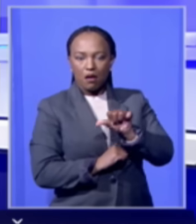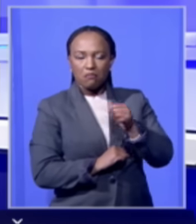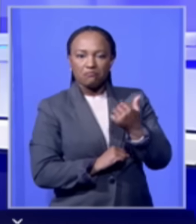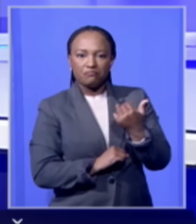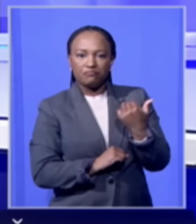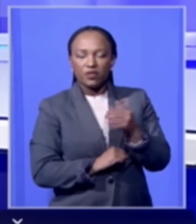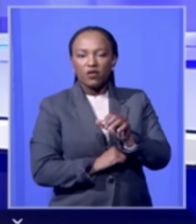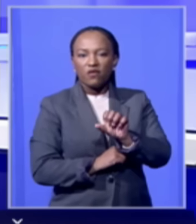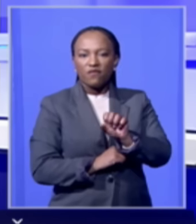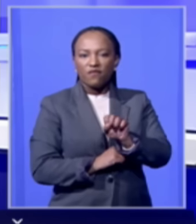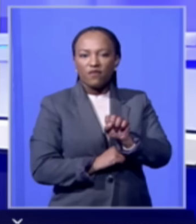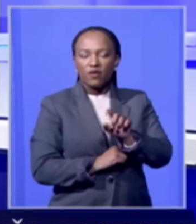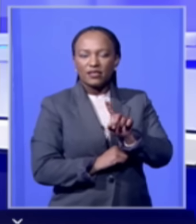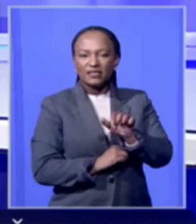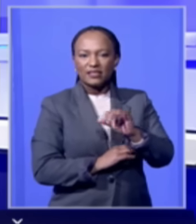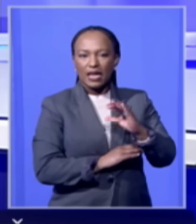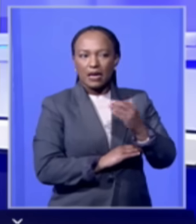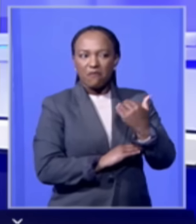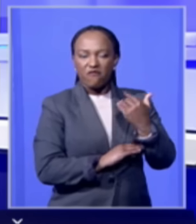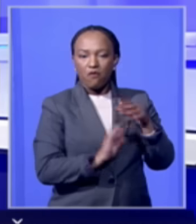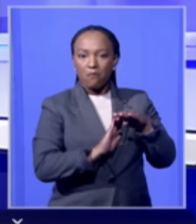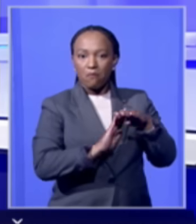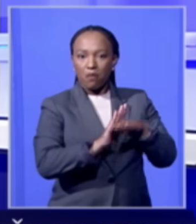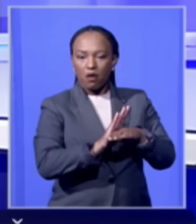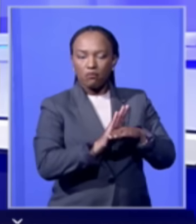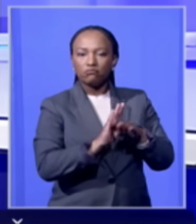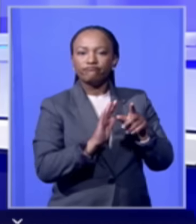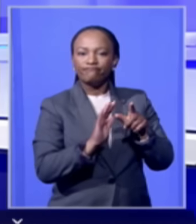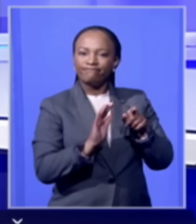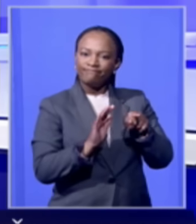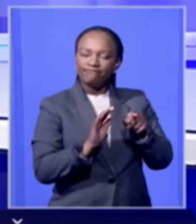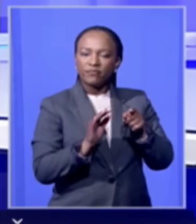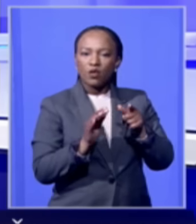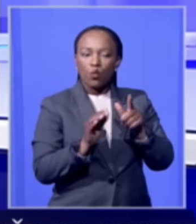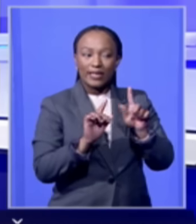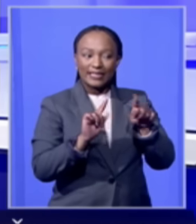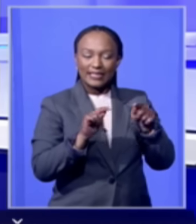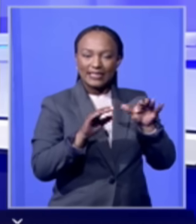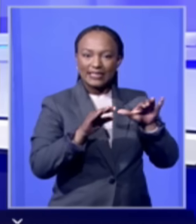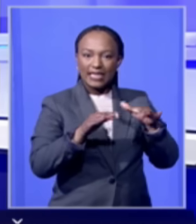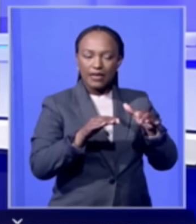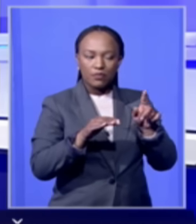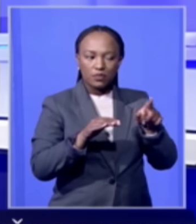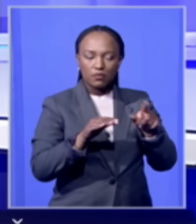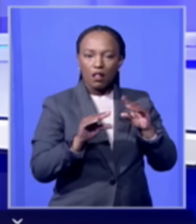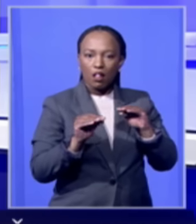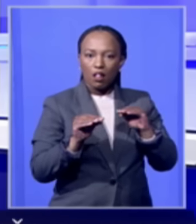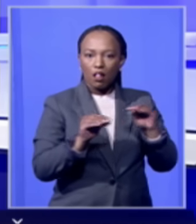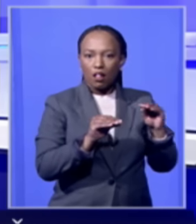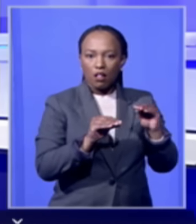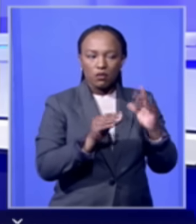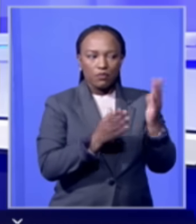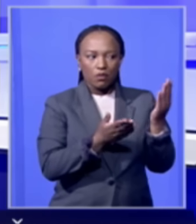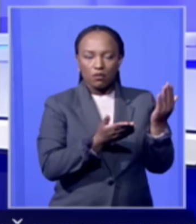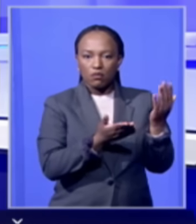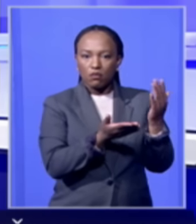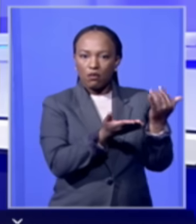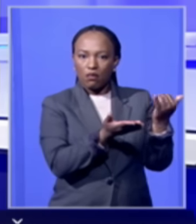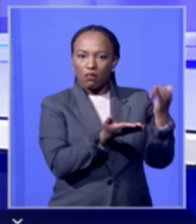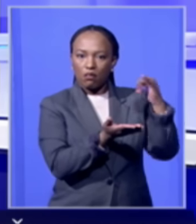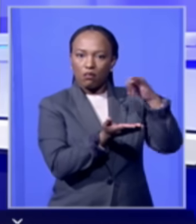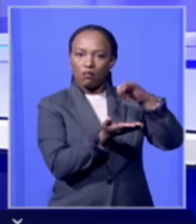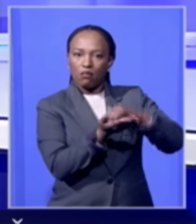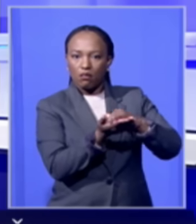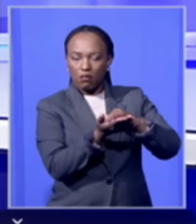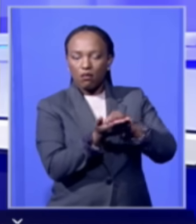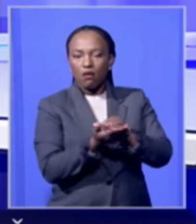hlamilego ke SADC la go hlola khutšo go diegišitšwe. Sehlopha seo go be go letetše gore se gorogwe ka boemafofaneng bja boditšhabatšhaba bja Pram Fisher